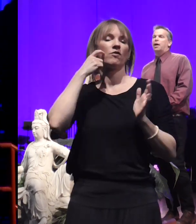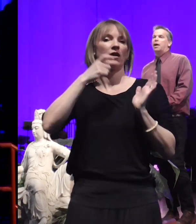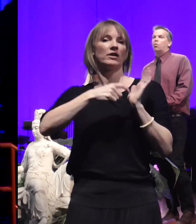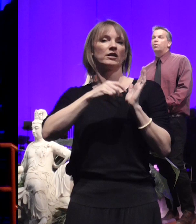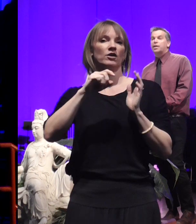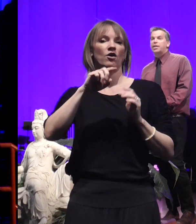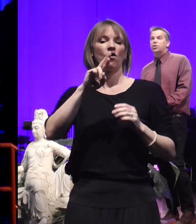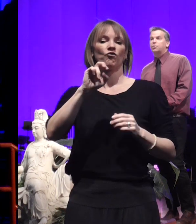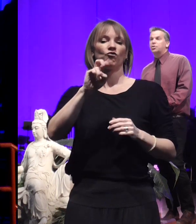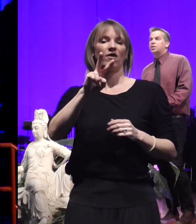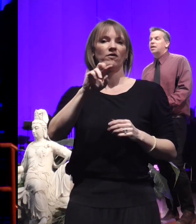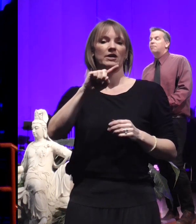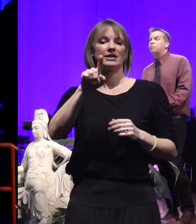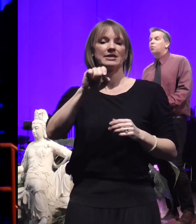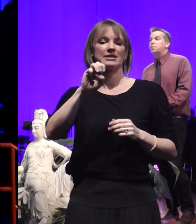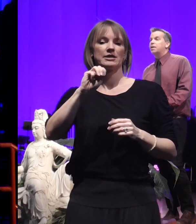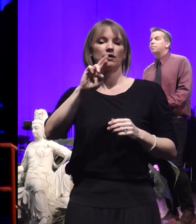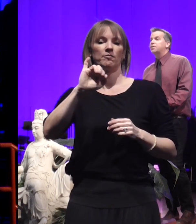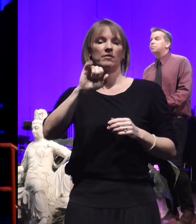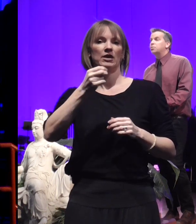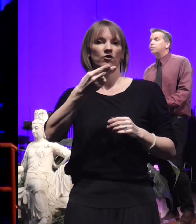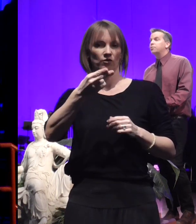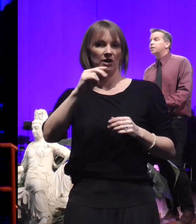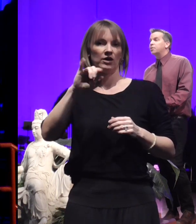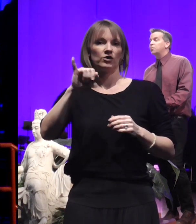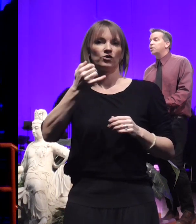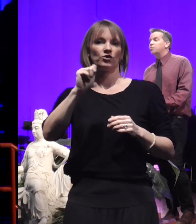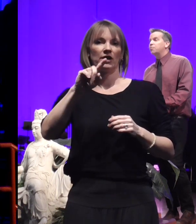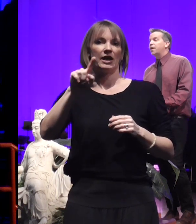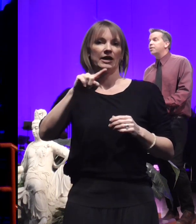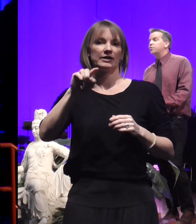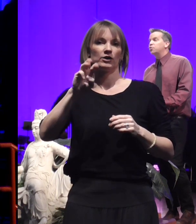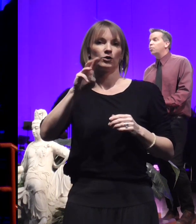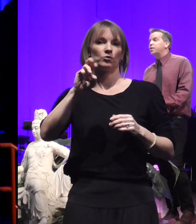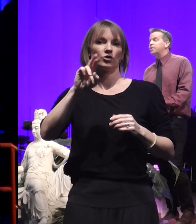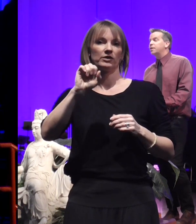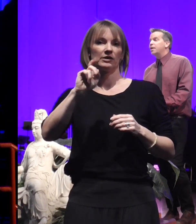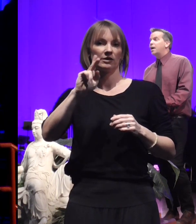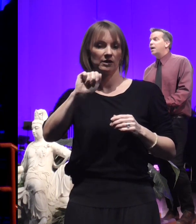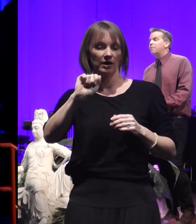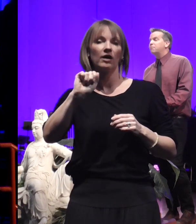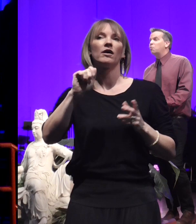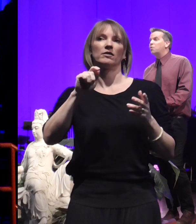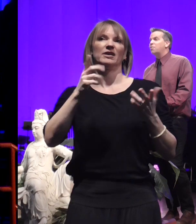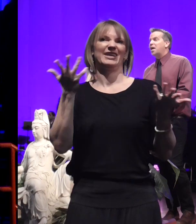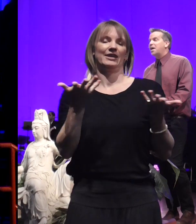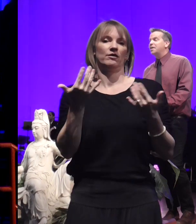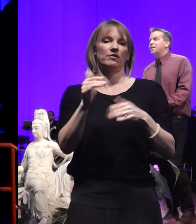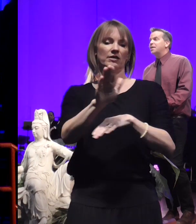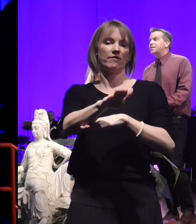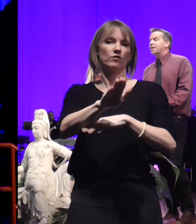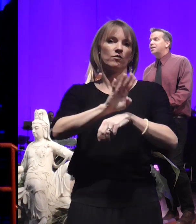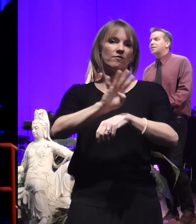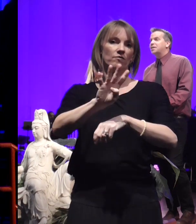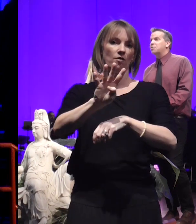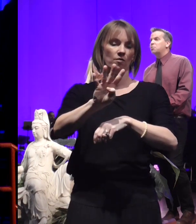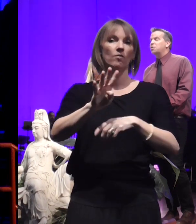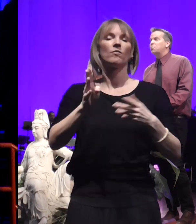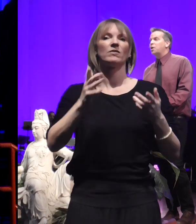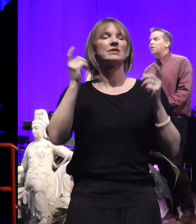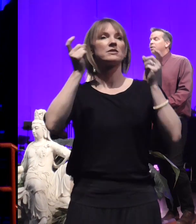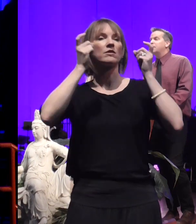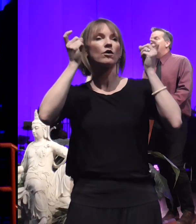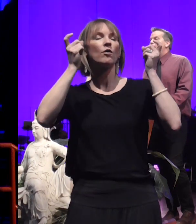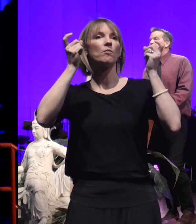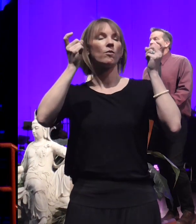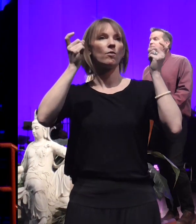Jezworska's ordination, which is today at 4 p.m. It's a beautiful ceremony, and we invite you to join us for that. It's a